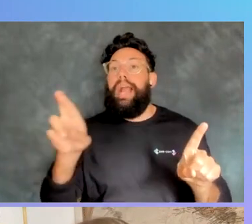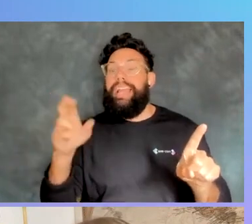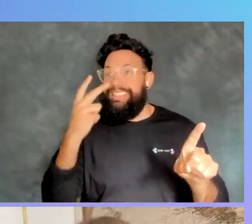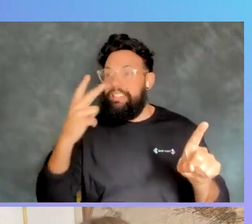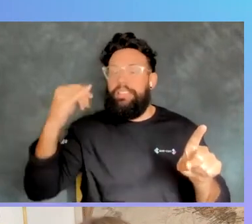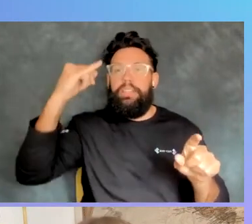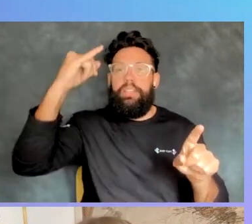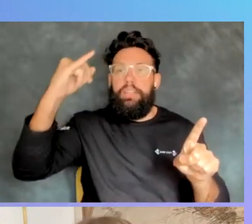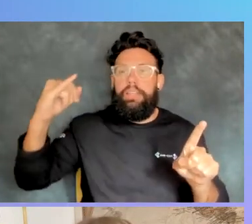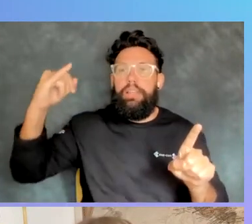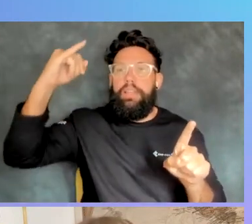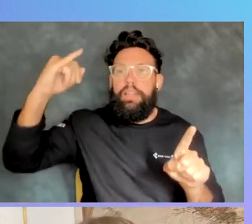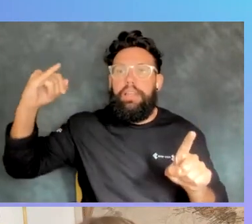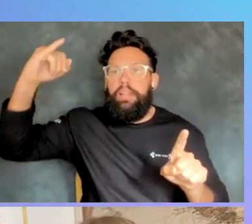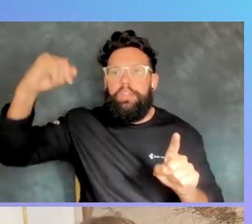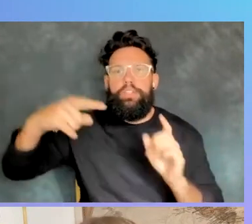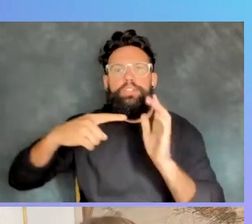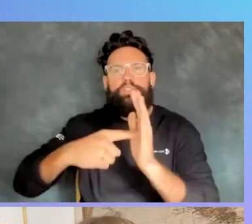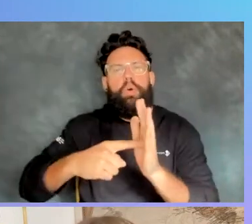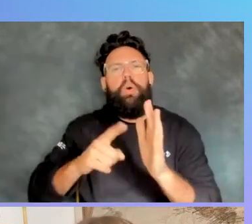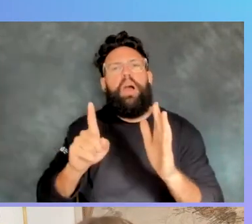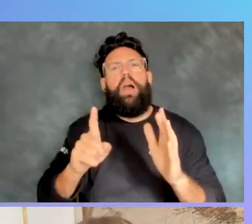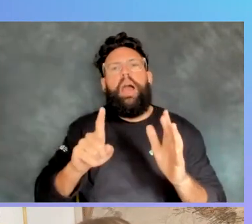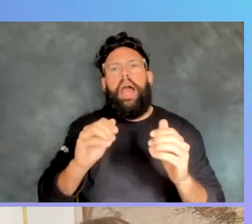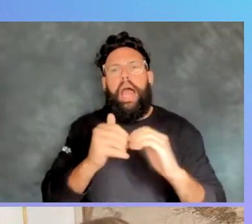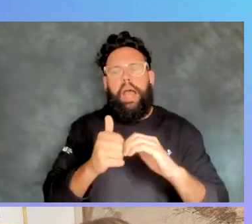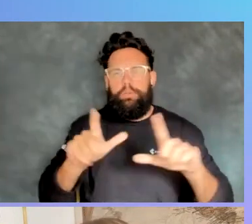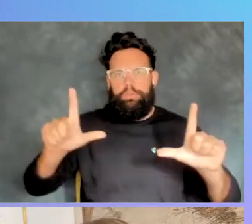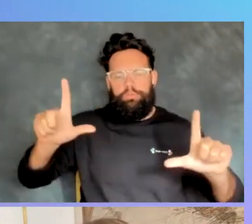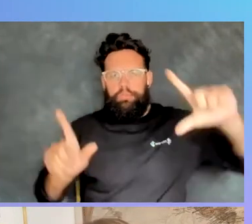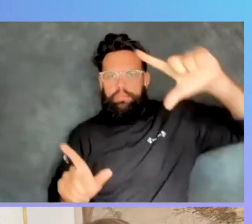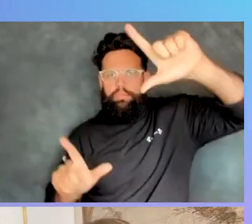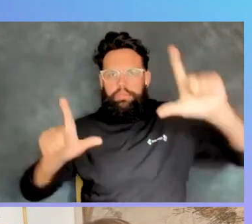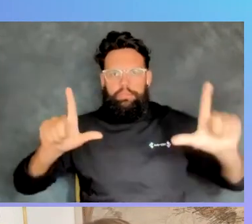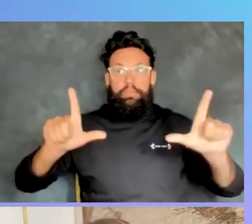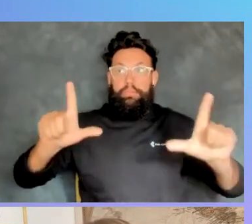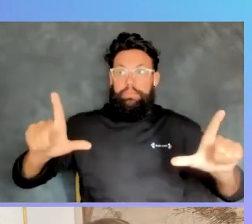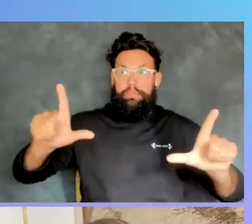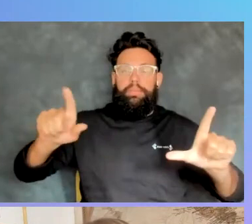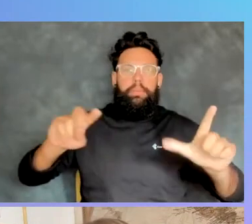the page, which follows tactile graphic design conventions.